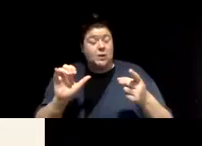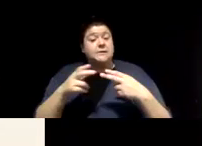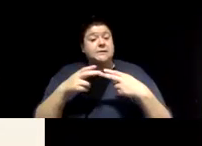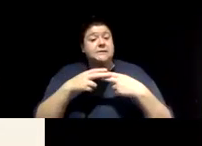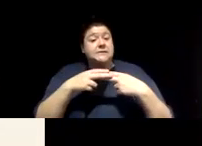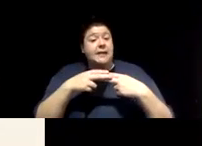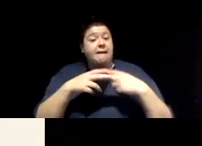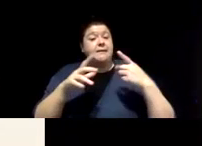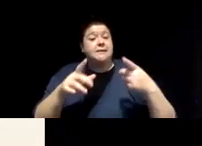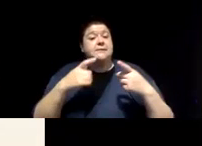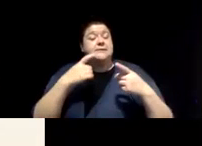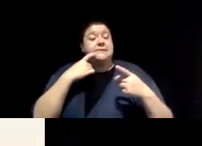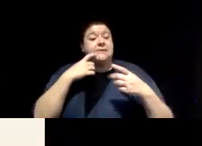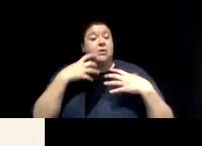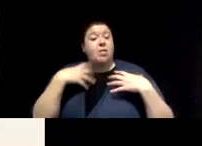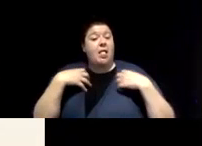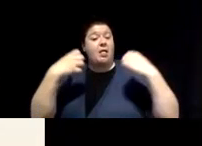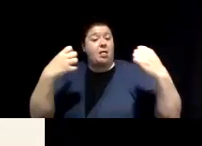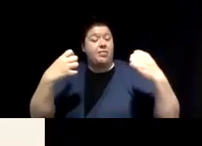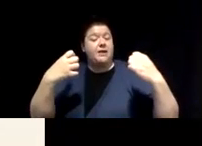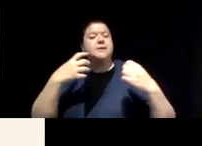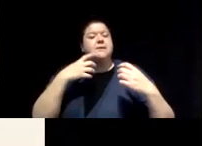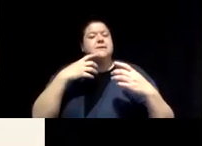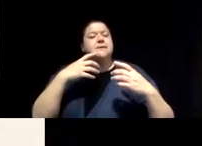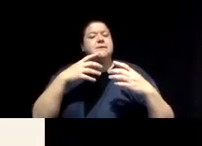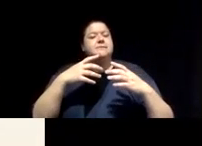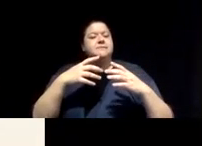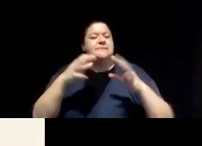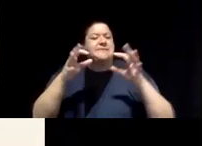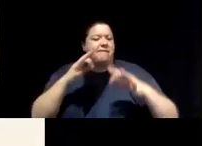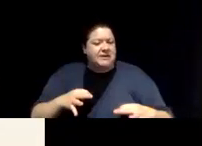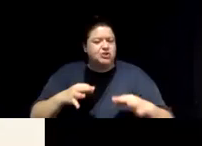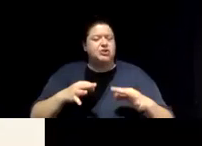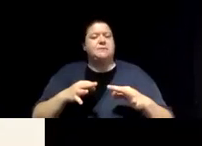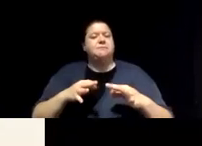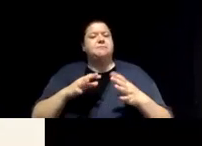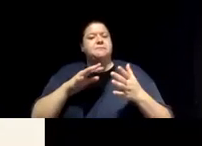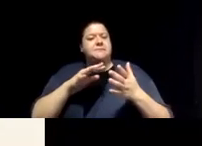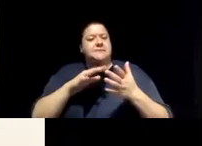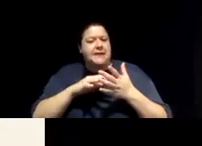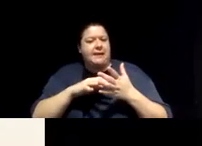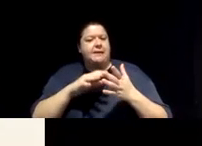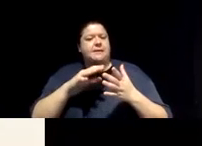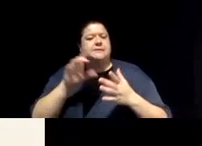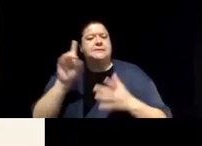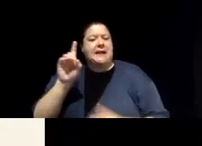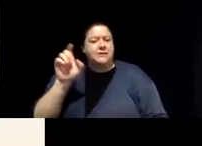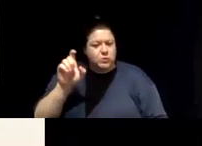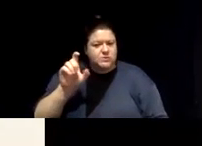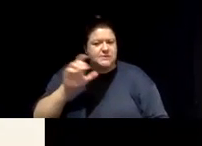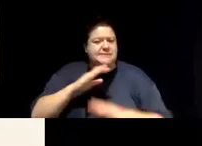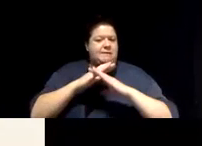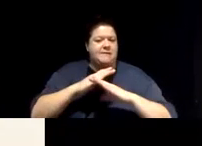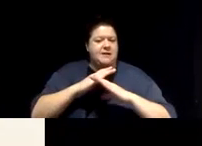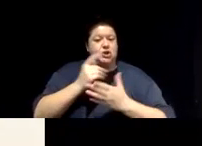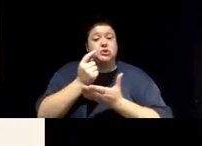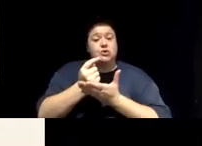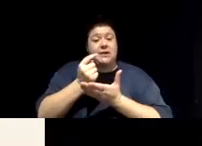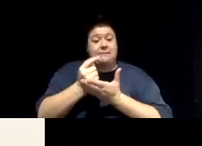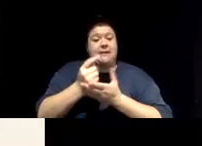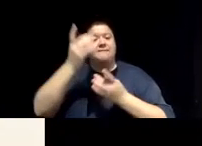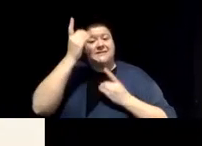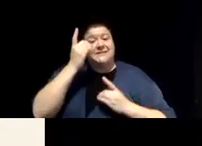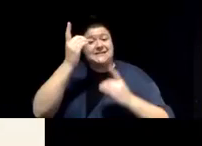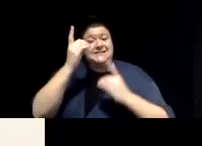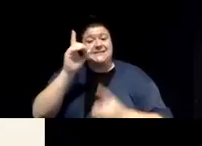the dental health is defined as the study, diagnosis, prevention, and treatment of diseases, disorders, and conditions of